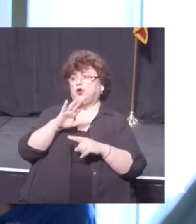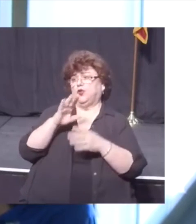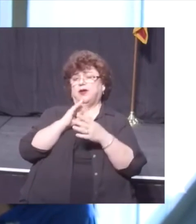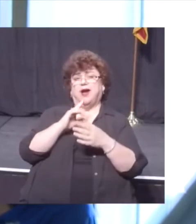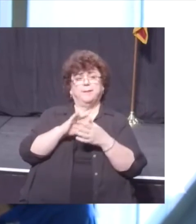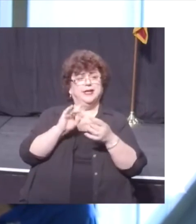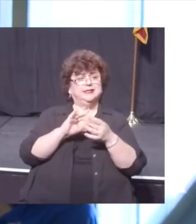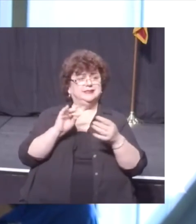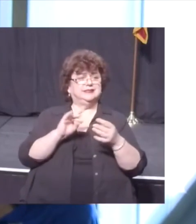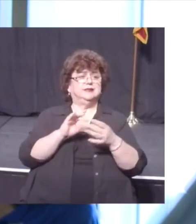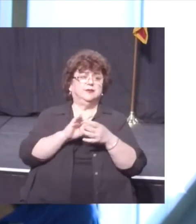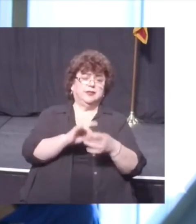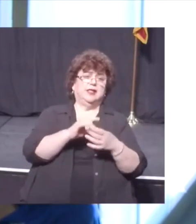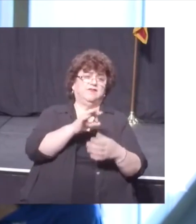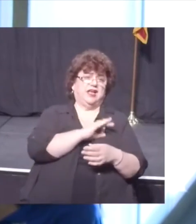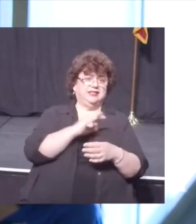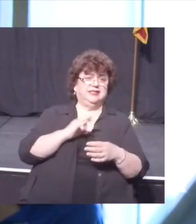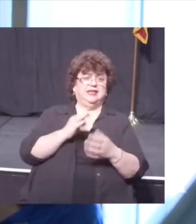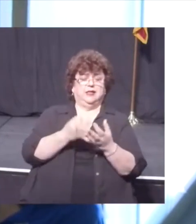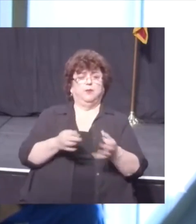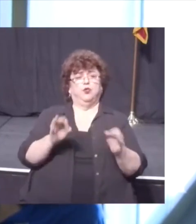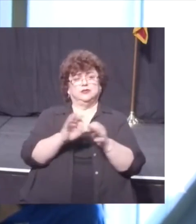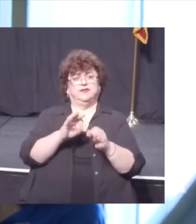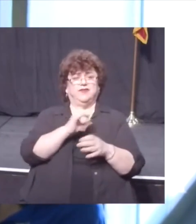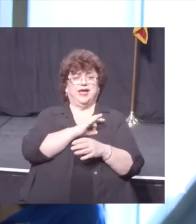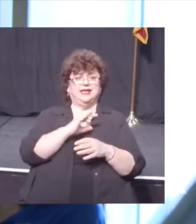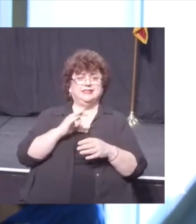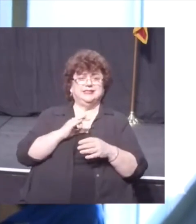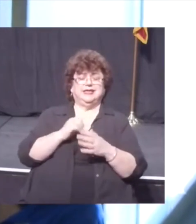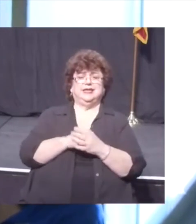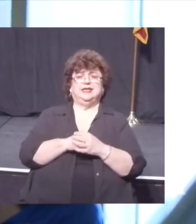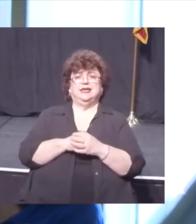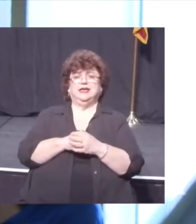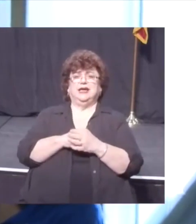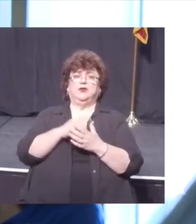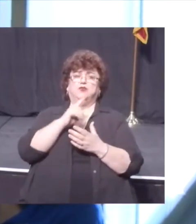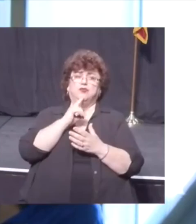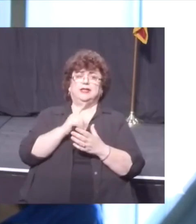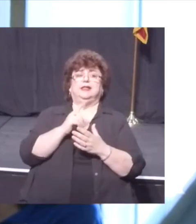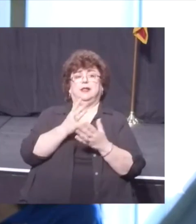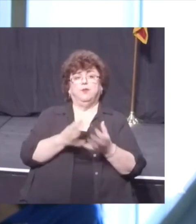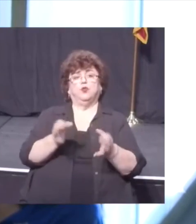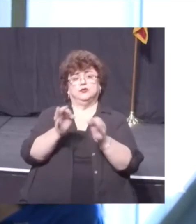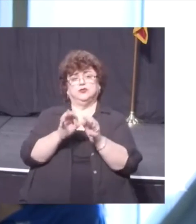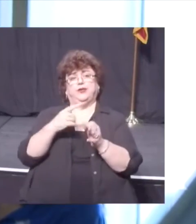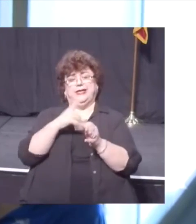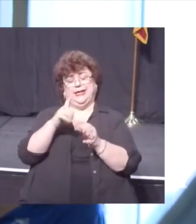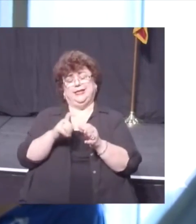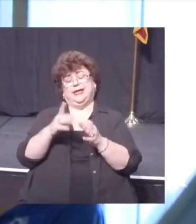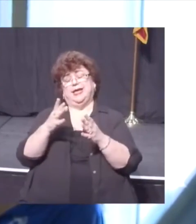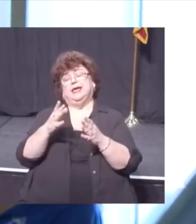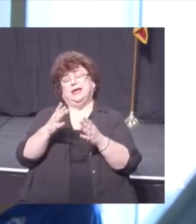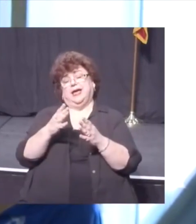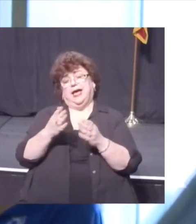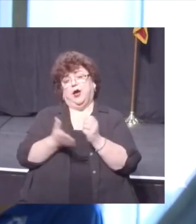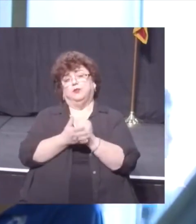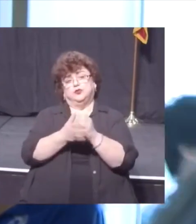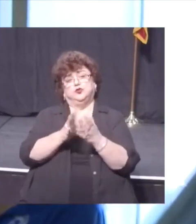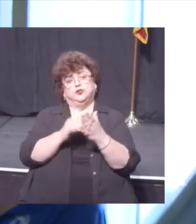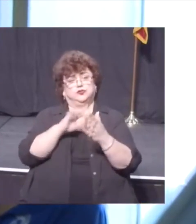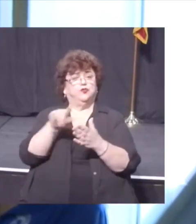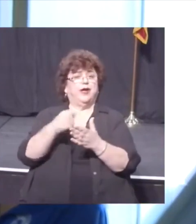comments about the faculty and the importance of the faculty and the heavy lift we all have to make sure our students graduate on time, and